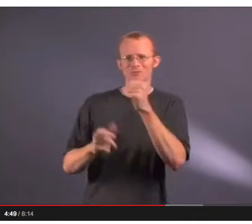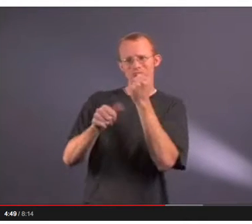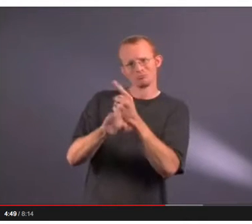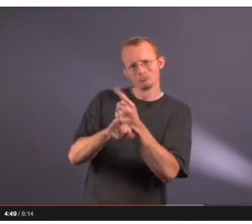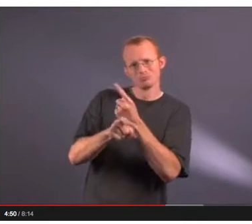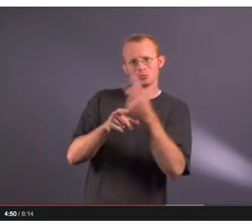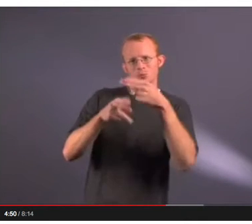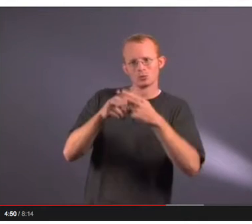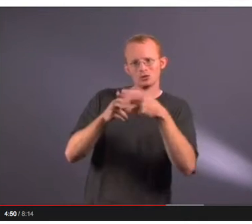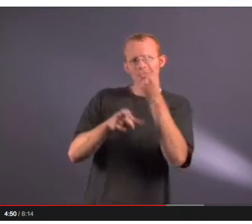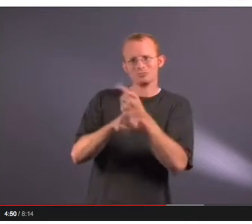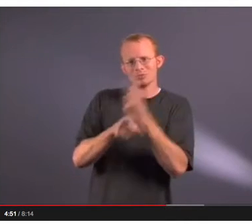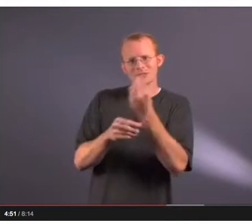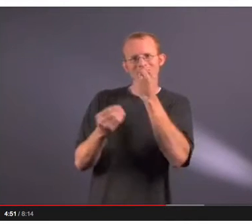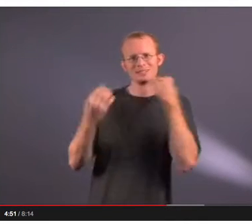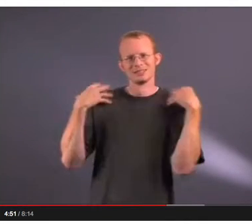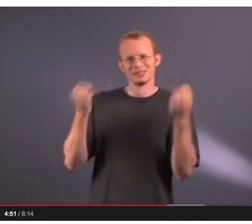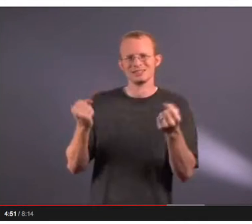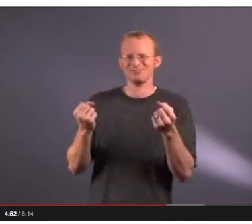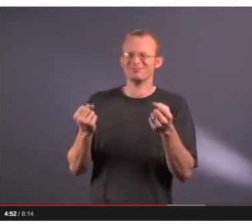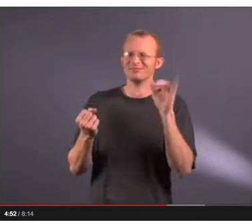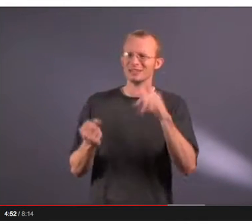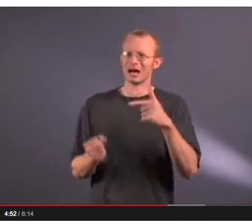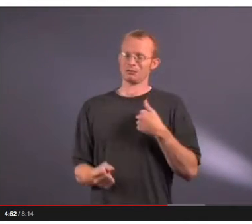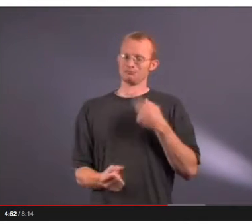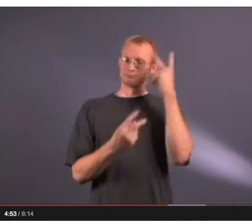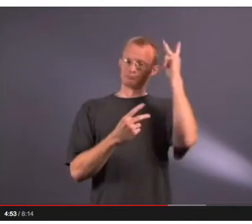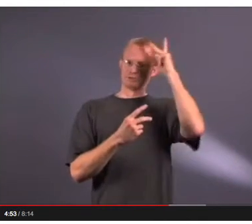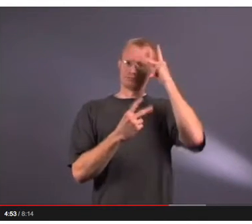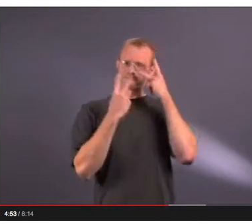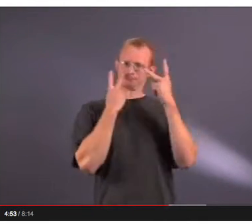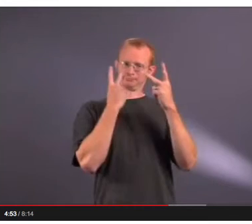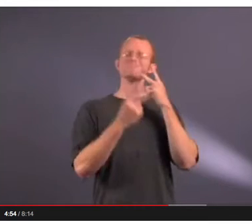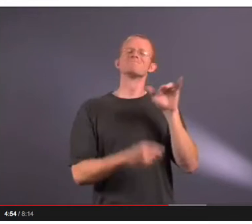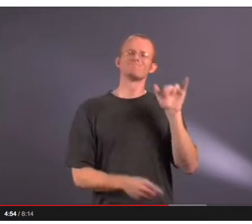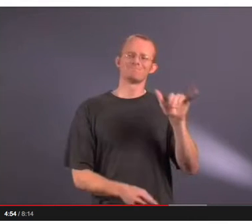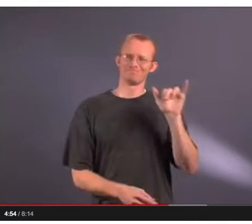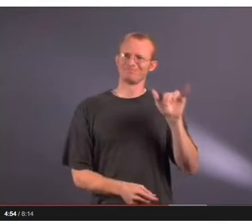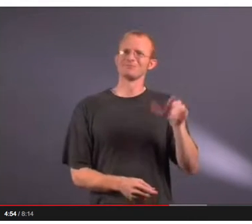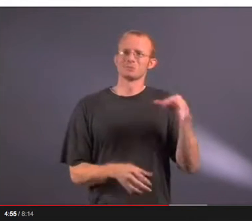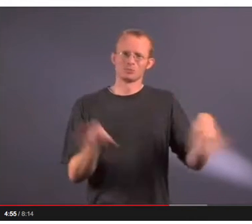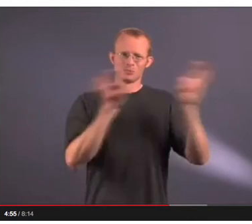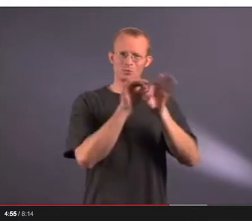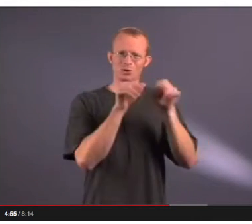And so it's not good for your body to do that. It's not good for your weight. It's not healthy.